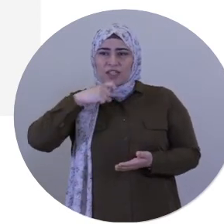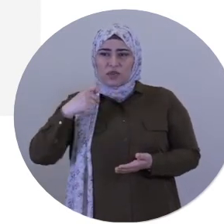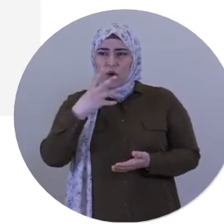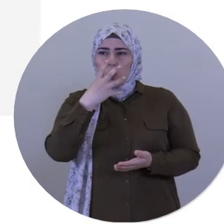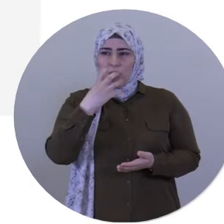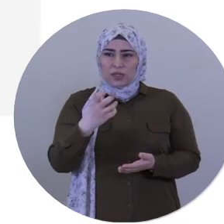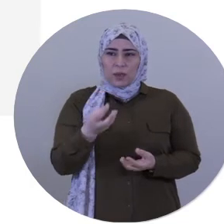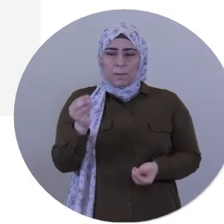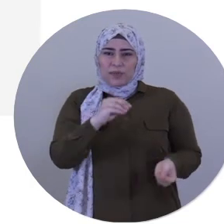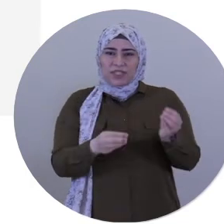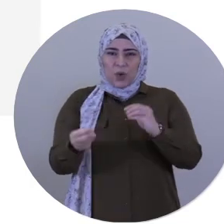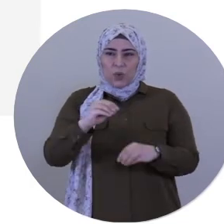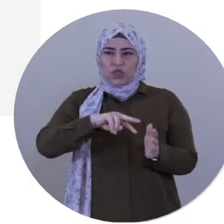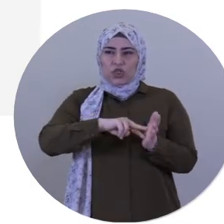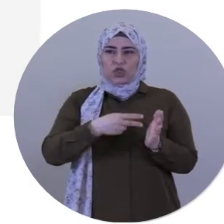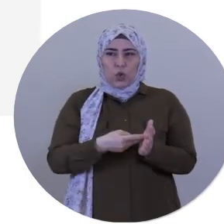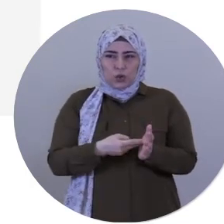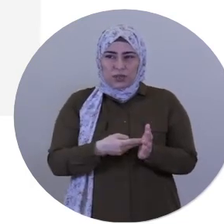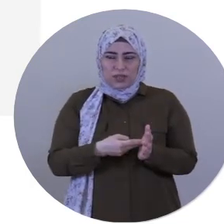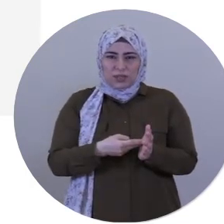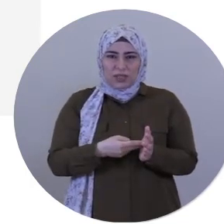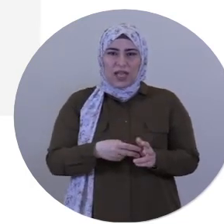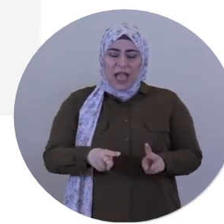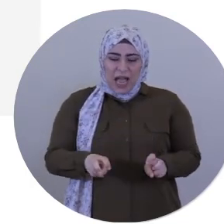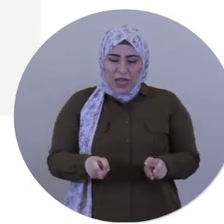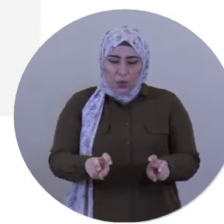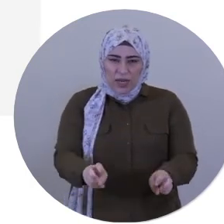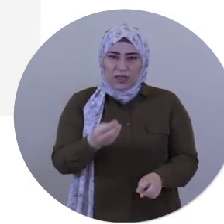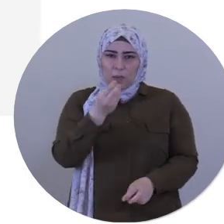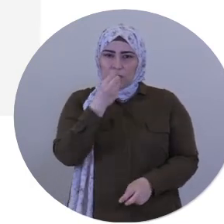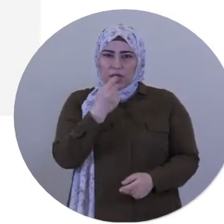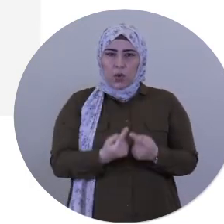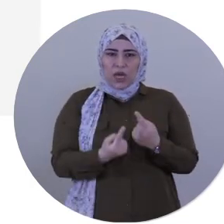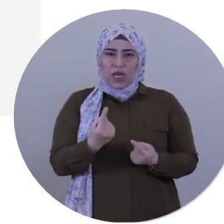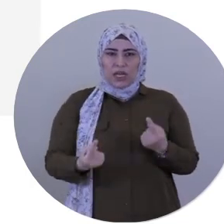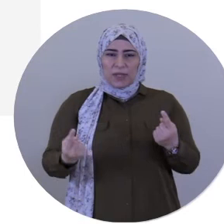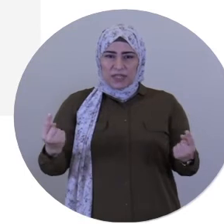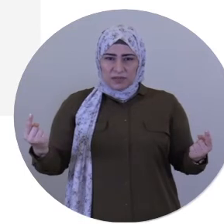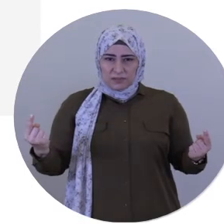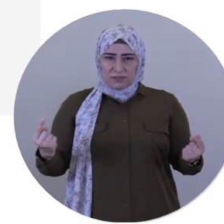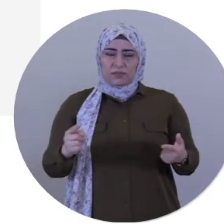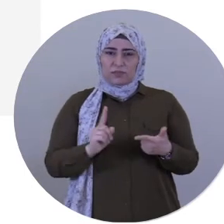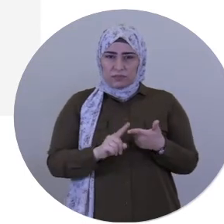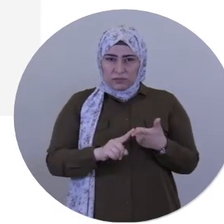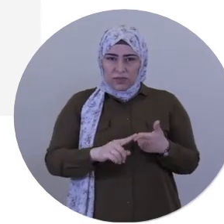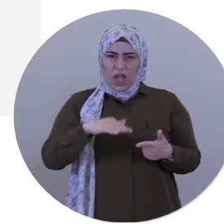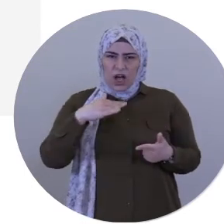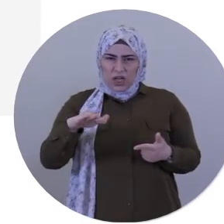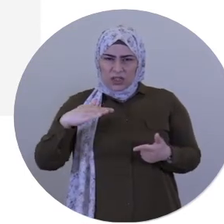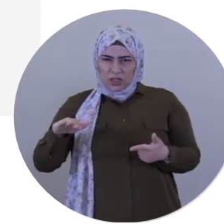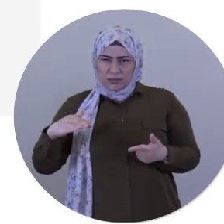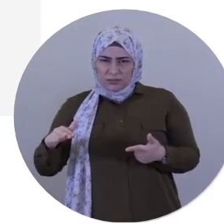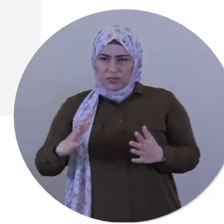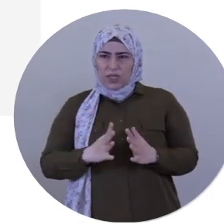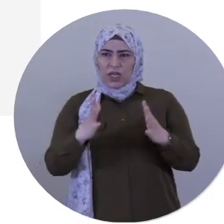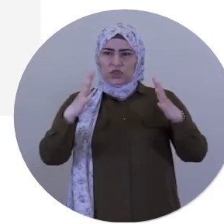which makes it difficult for the plants to grow. It also discusses cutting down trees and farmers not